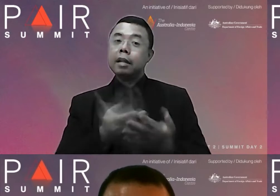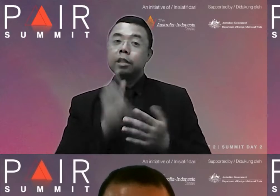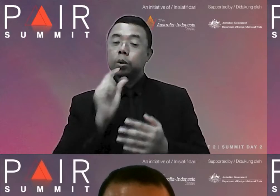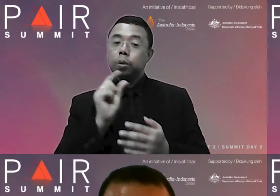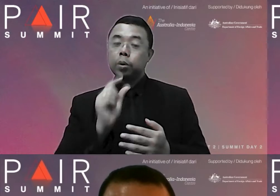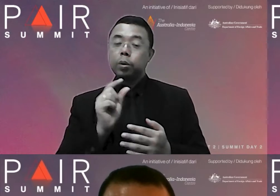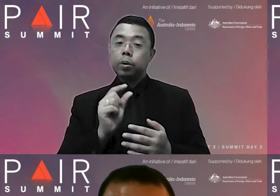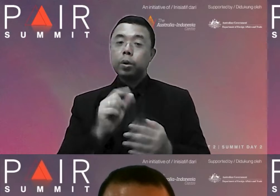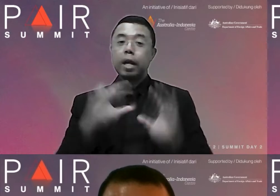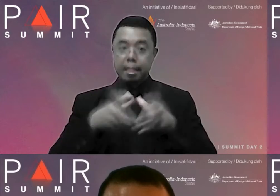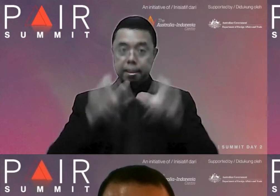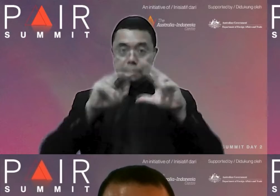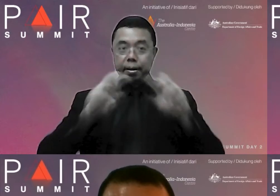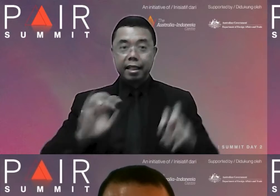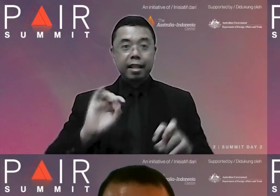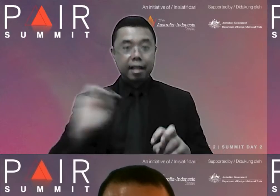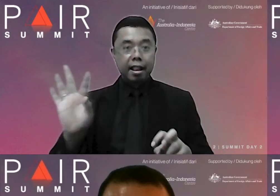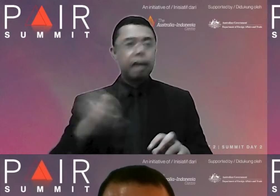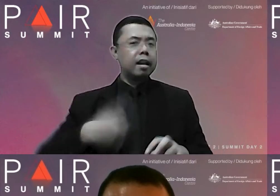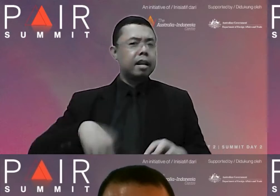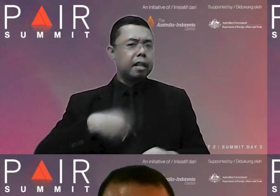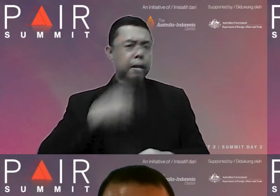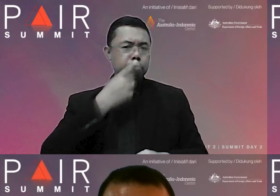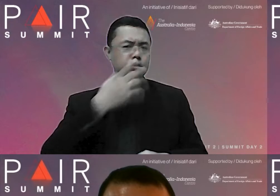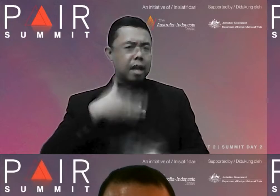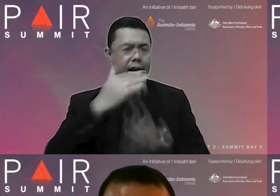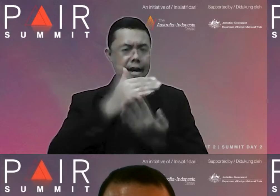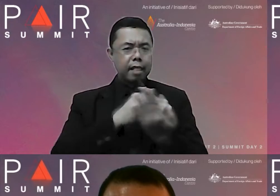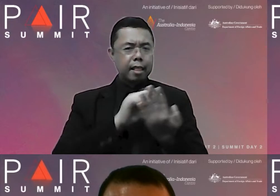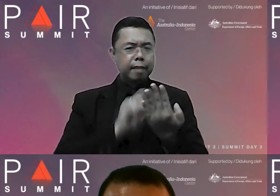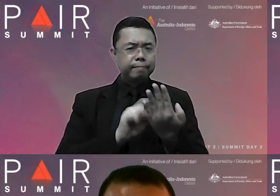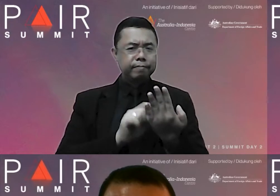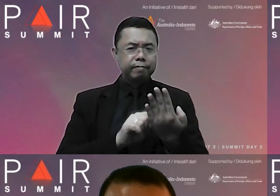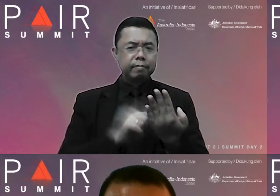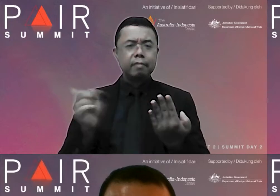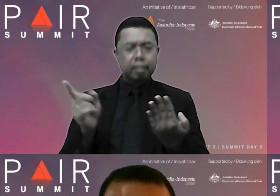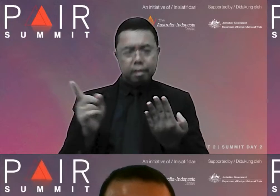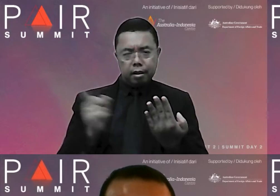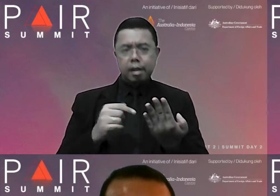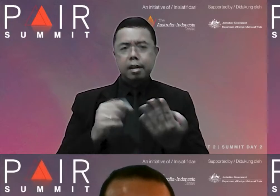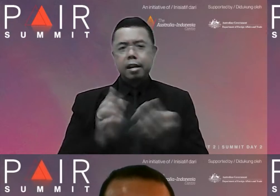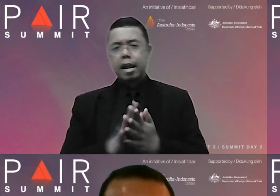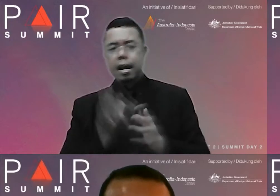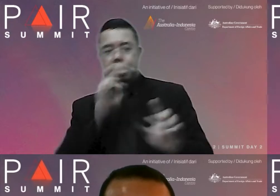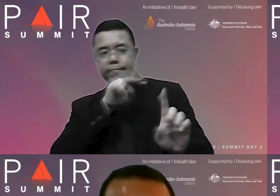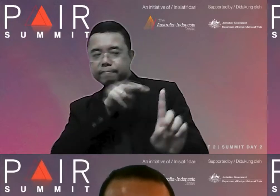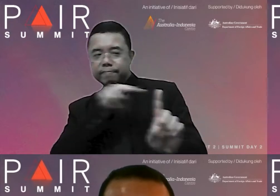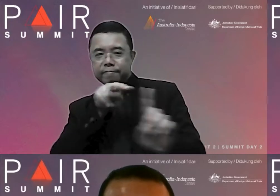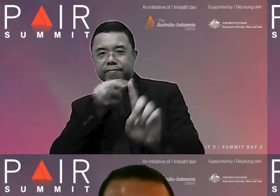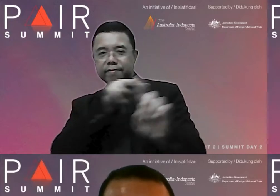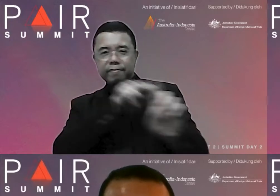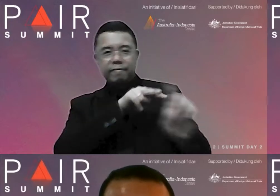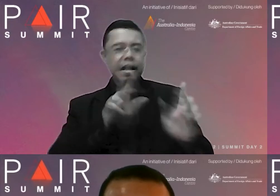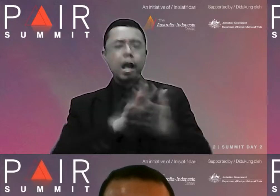have is a very interesting set of observations that tend to be not quite similar in